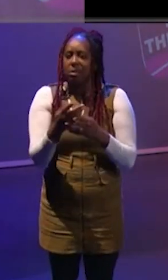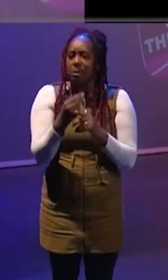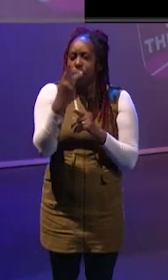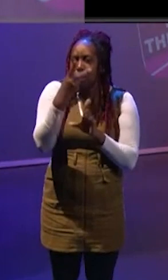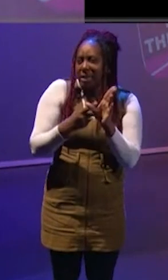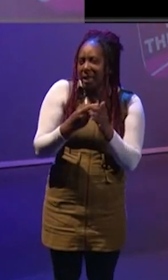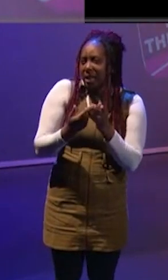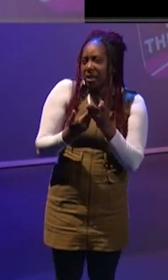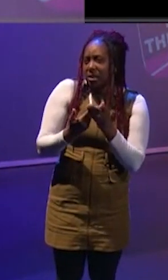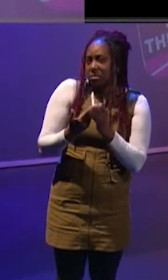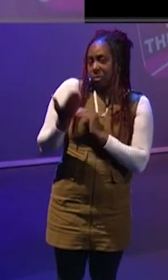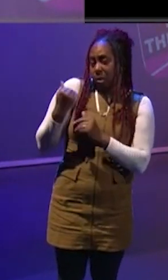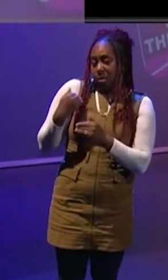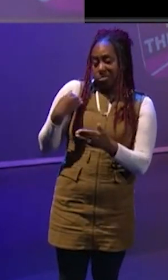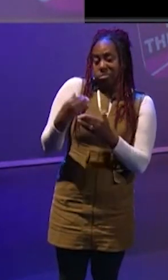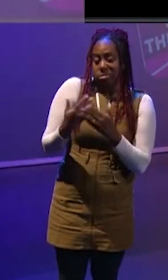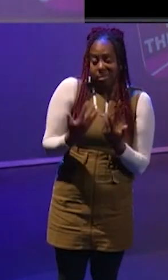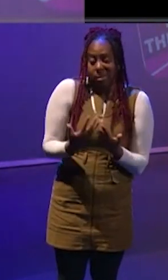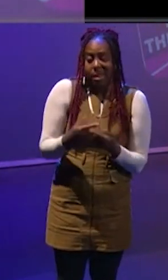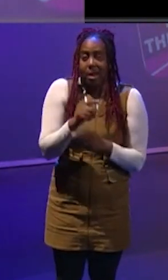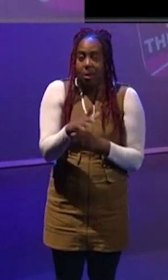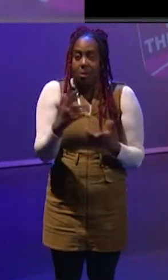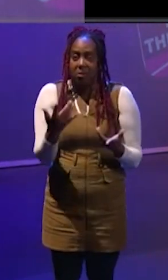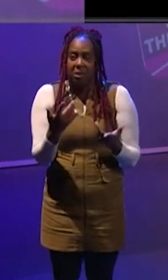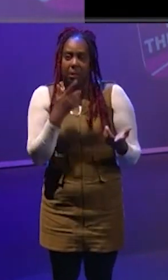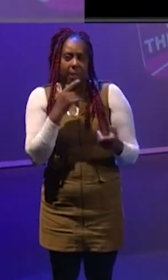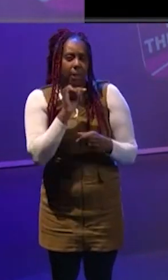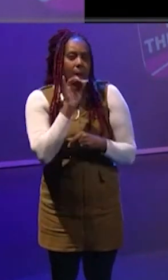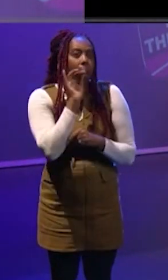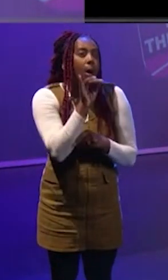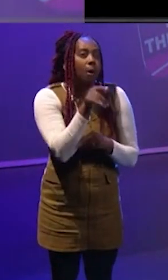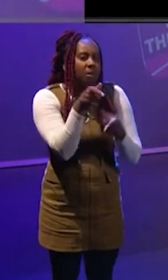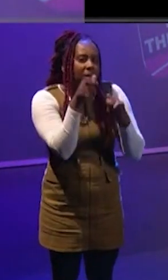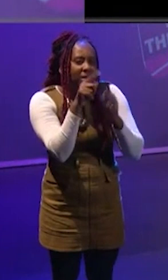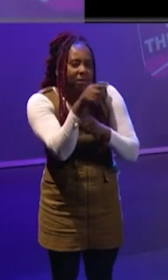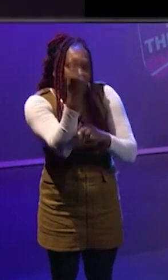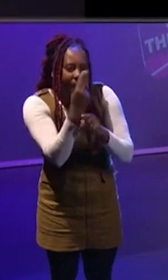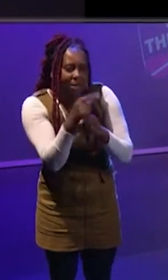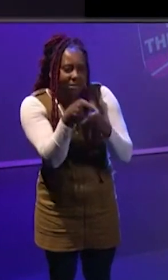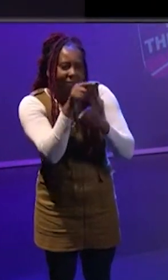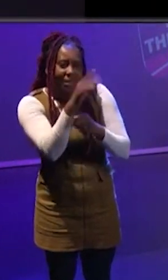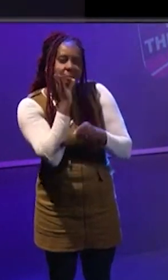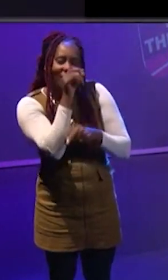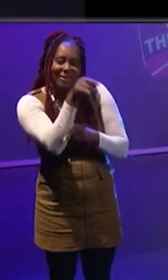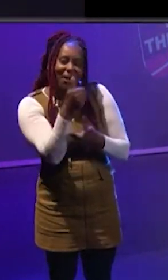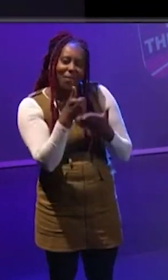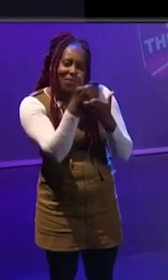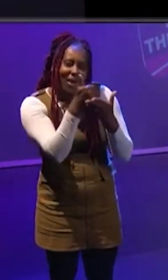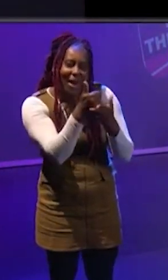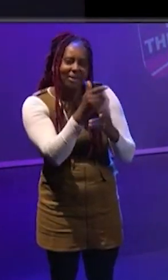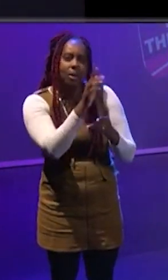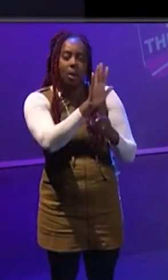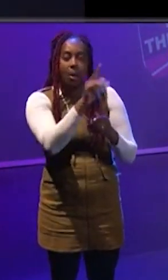ago for me, so I'm probably in a better place than going to an artistic director and asking them for advice, because what I can do is I can give you a